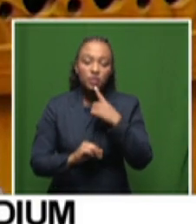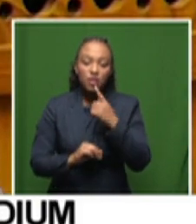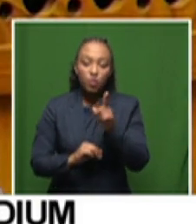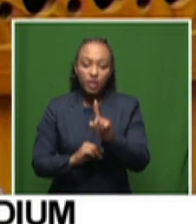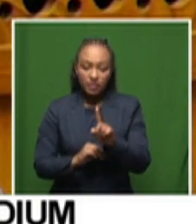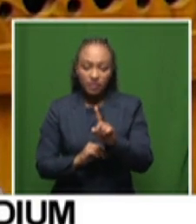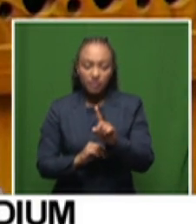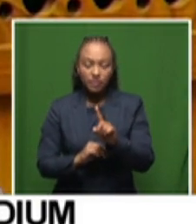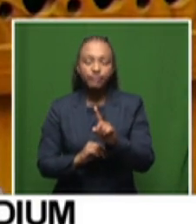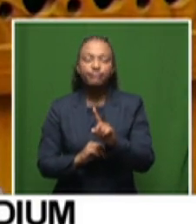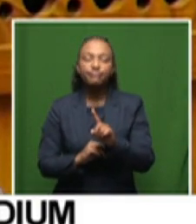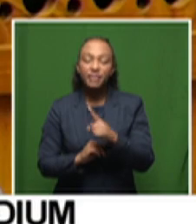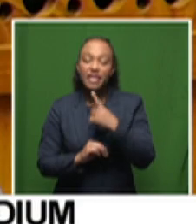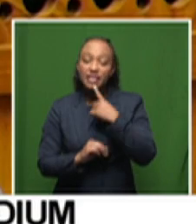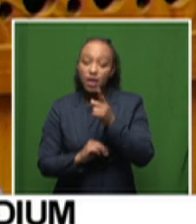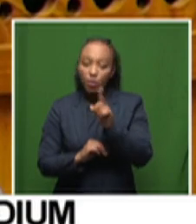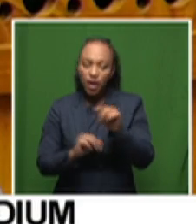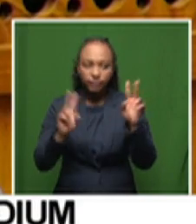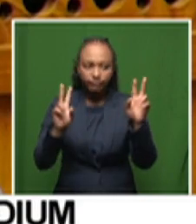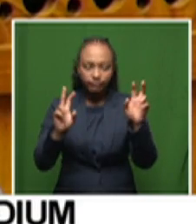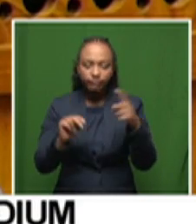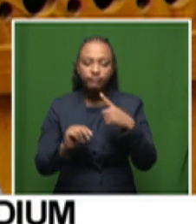meet despair with hope